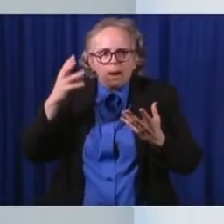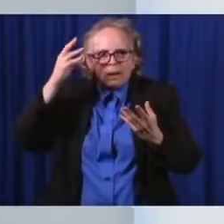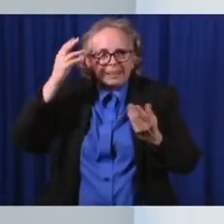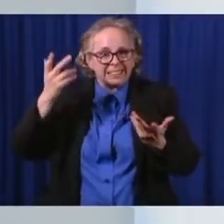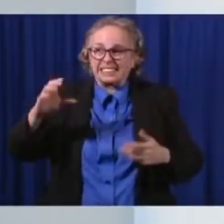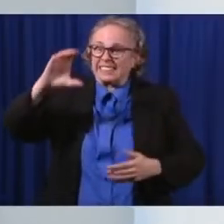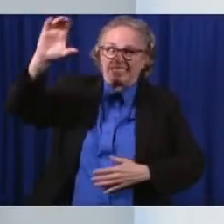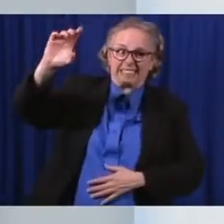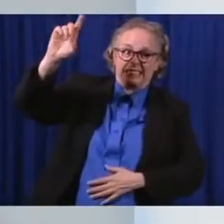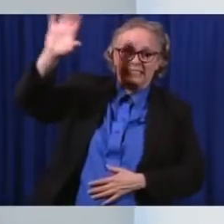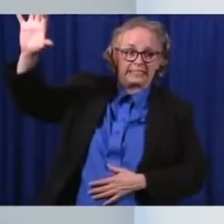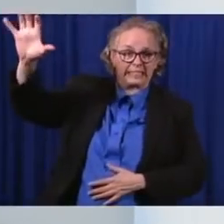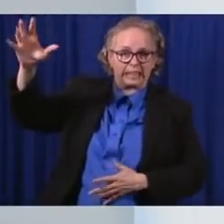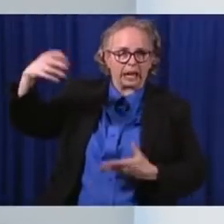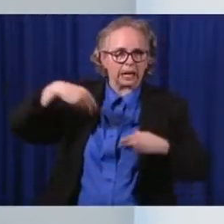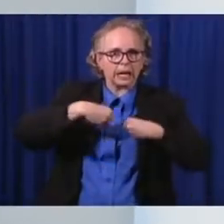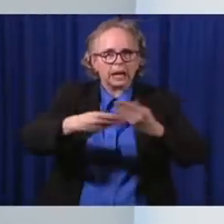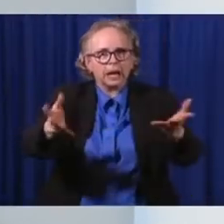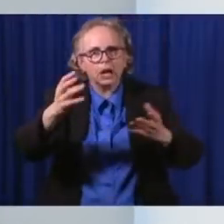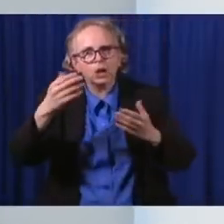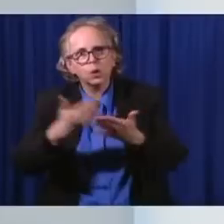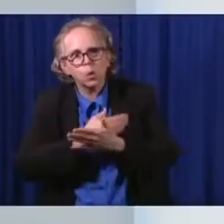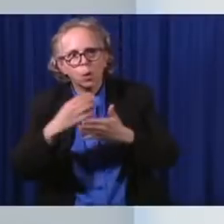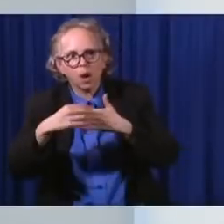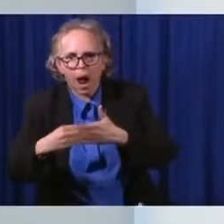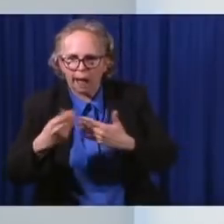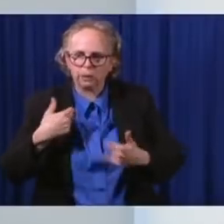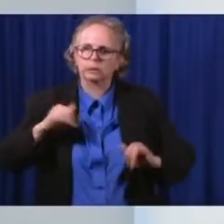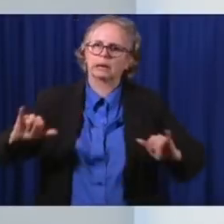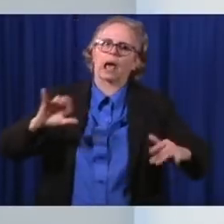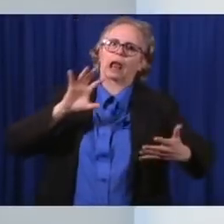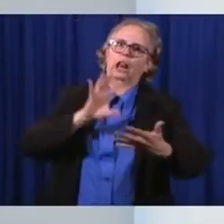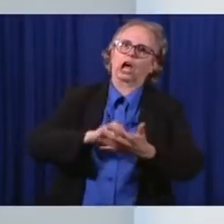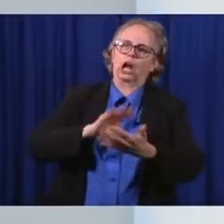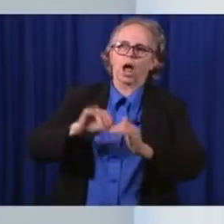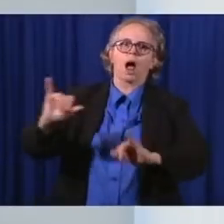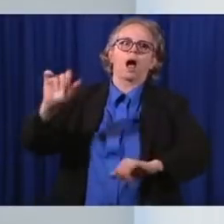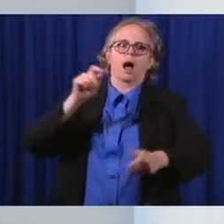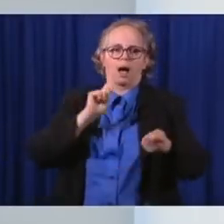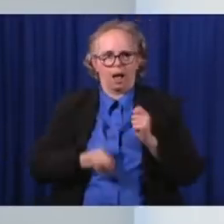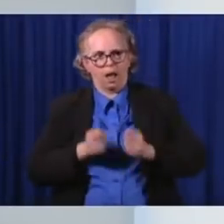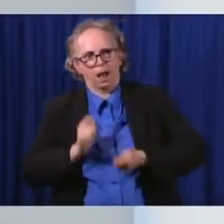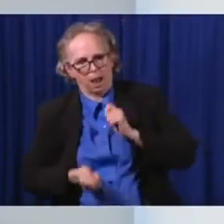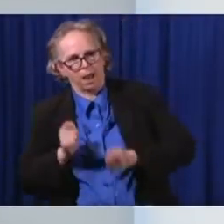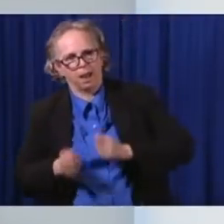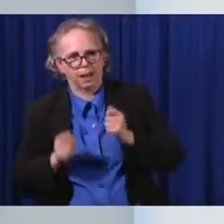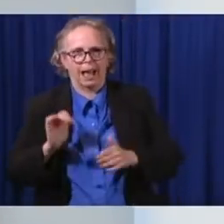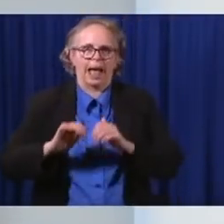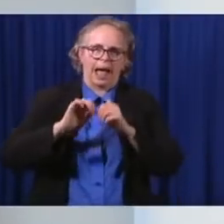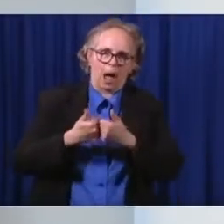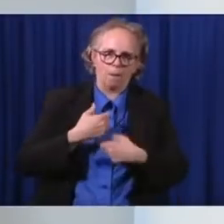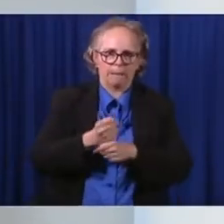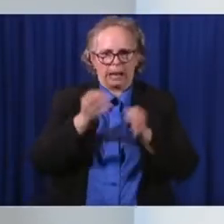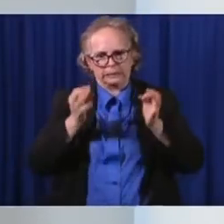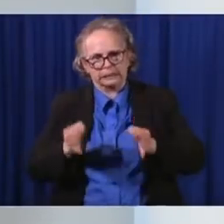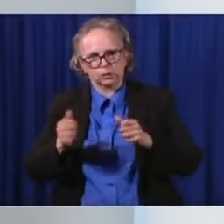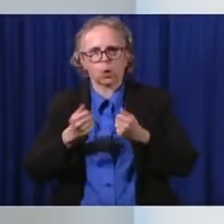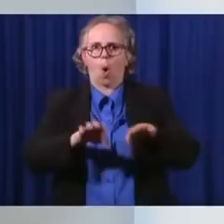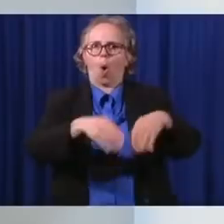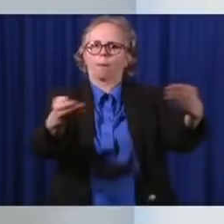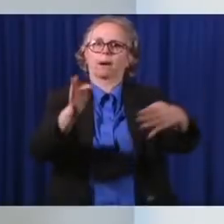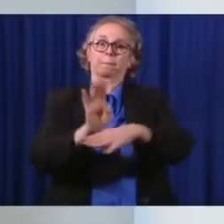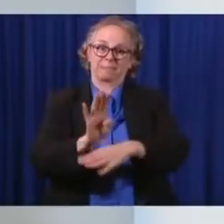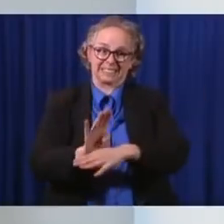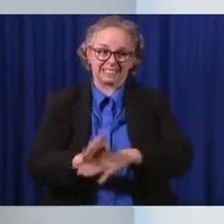revisit these plans, both in terms of what opens and how it opens, because we strive to make things easier for businesses